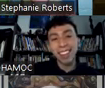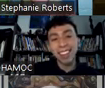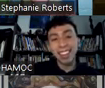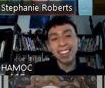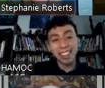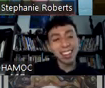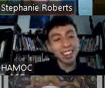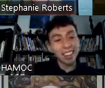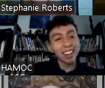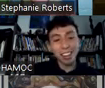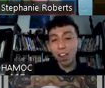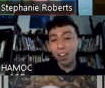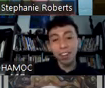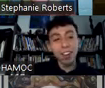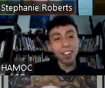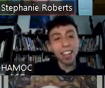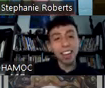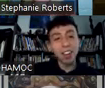I can't think of anything, sorry.